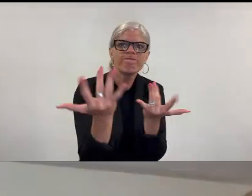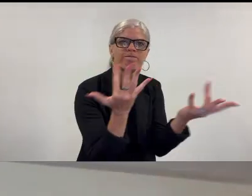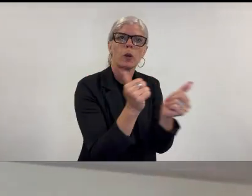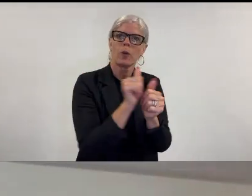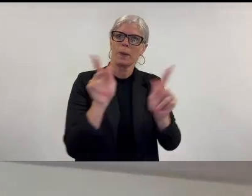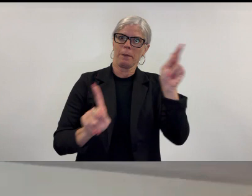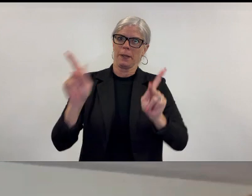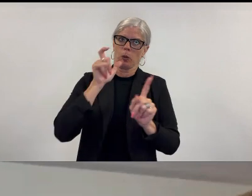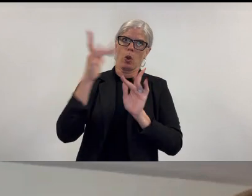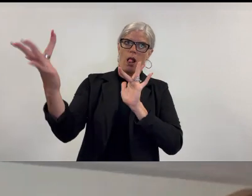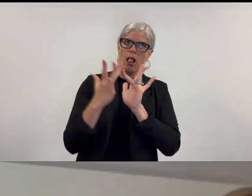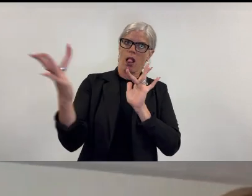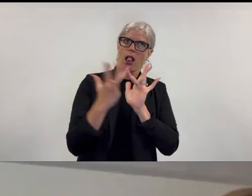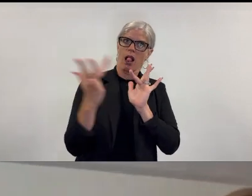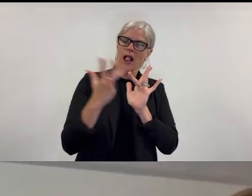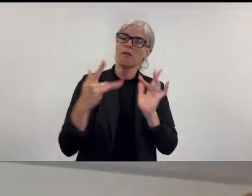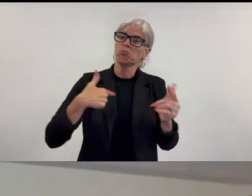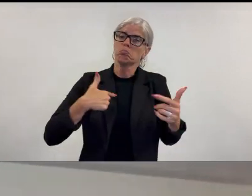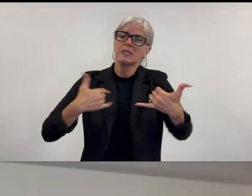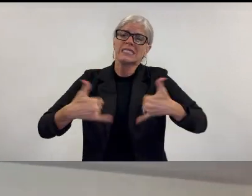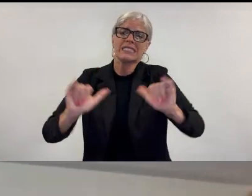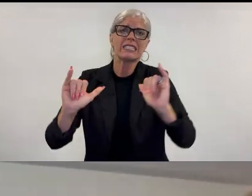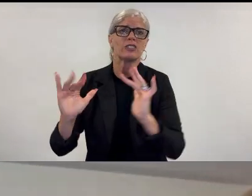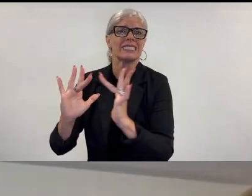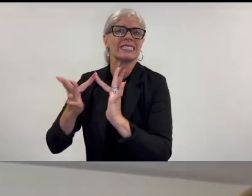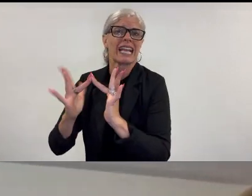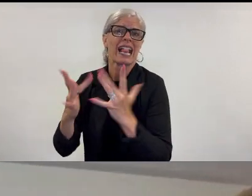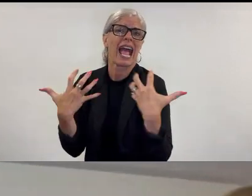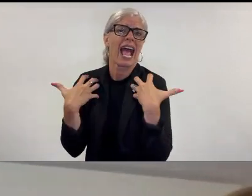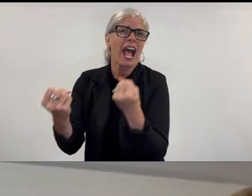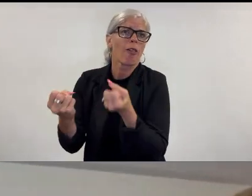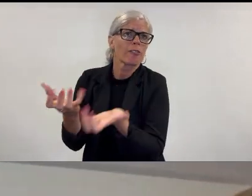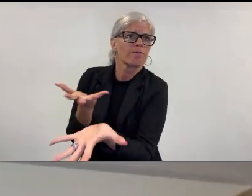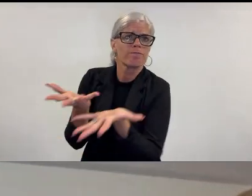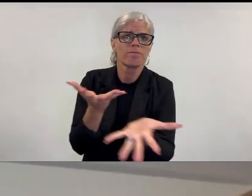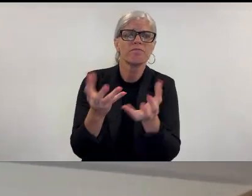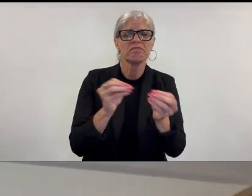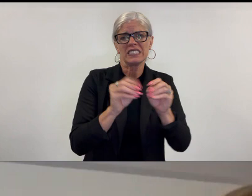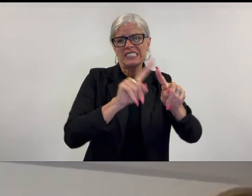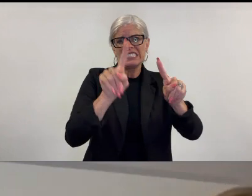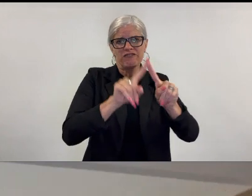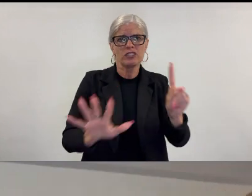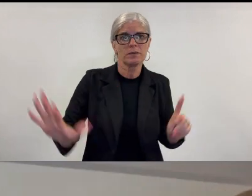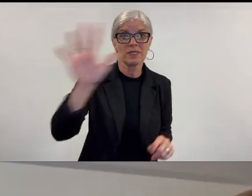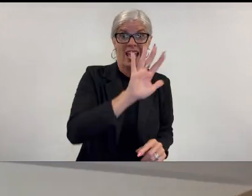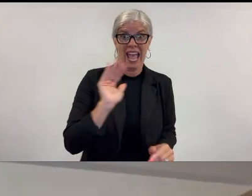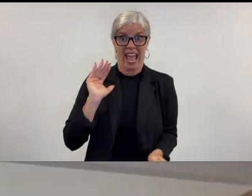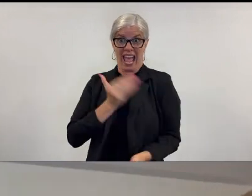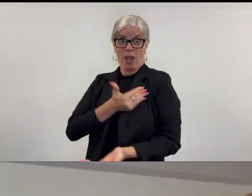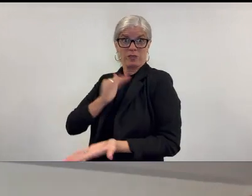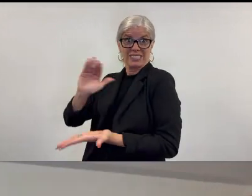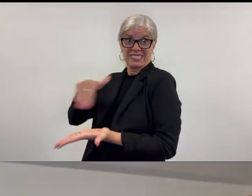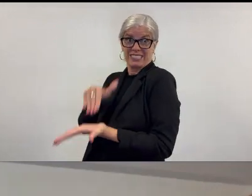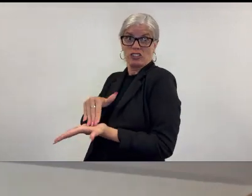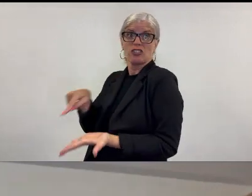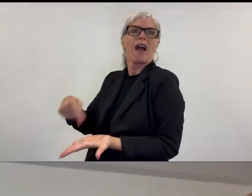keep serving the people that reached out. So I am practicing telehealth in all those